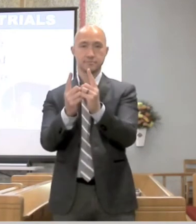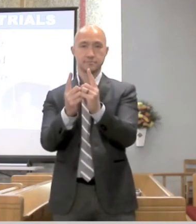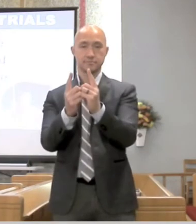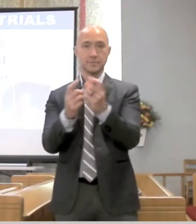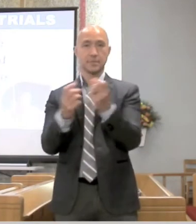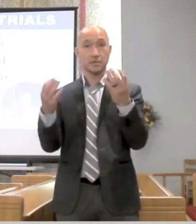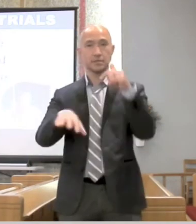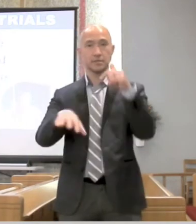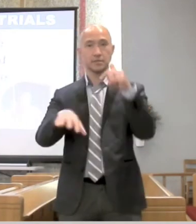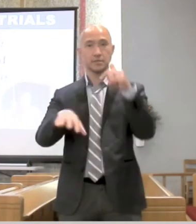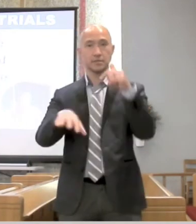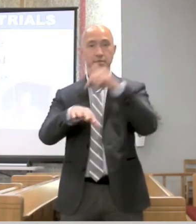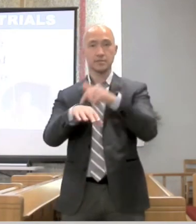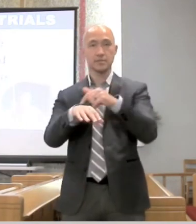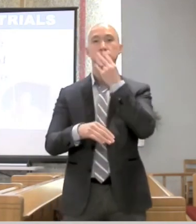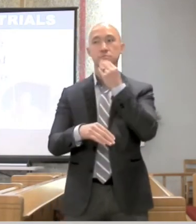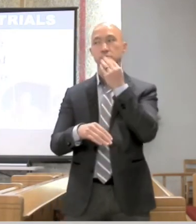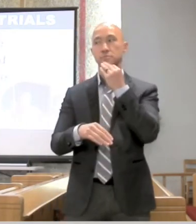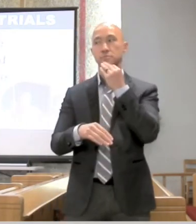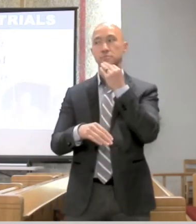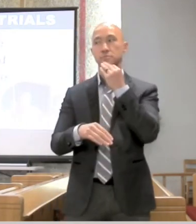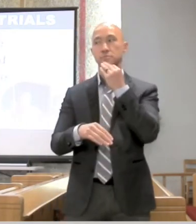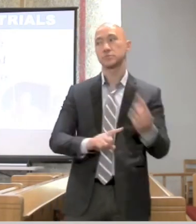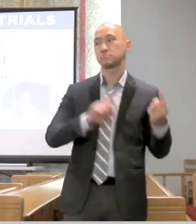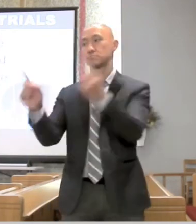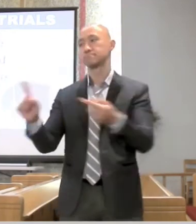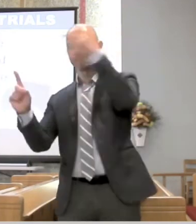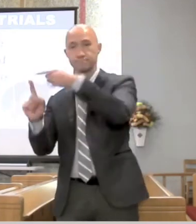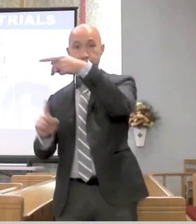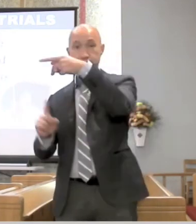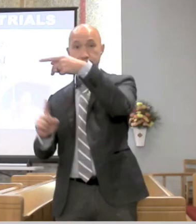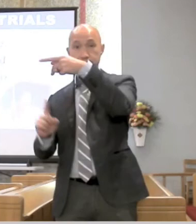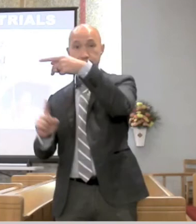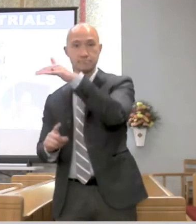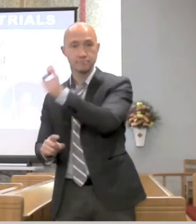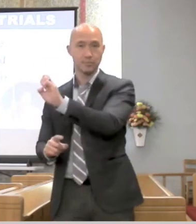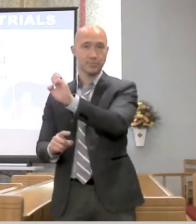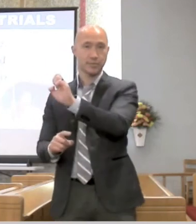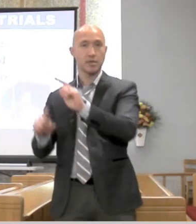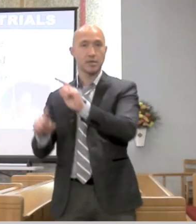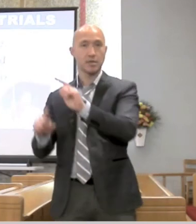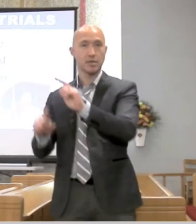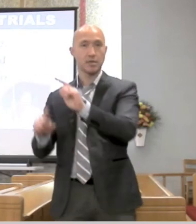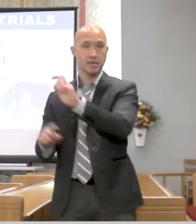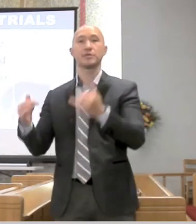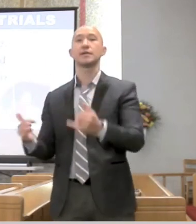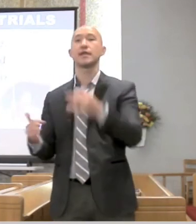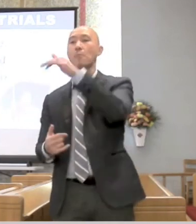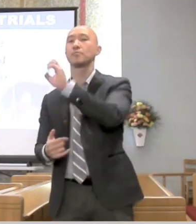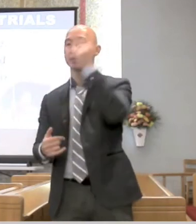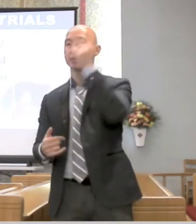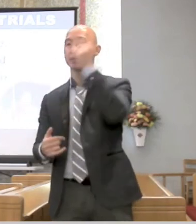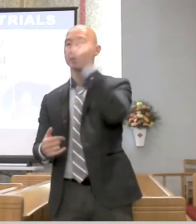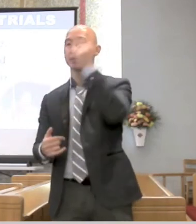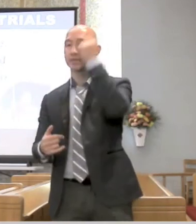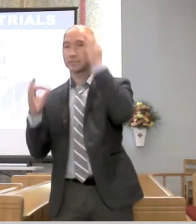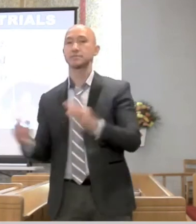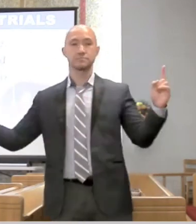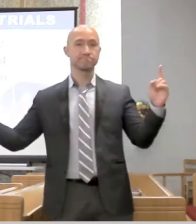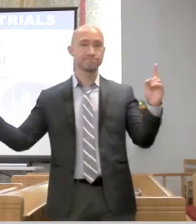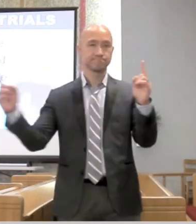weren't they all together in one place? Well, that's because the Jews did not want to enter the praetorium where Pilate was, where